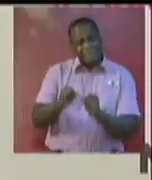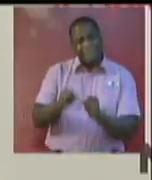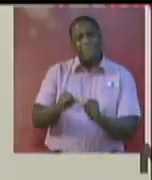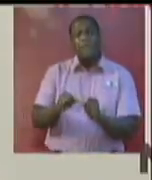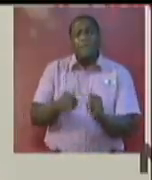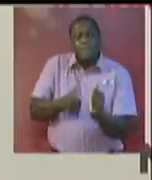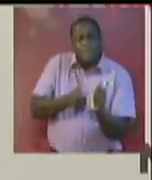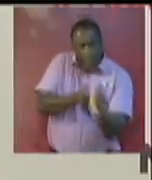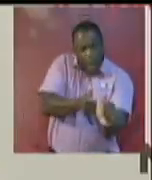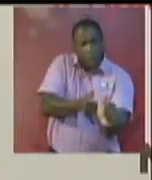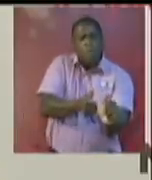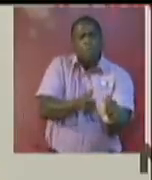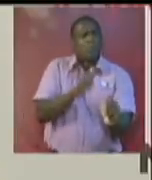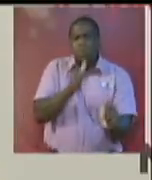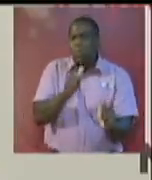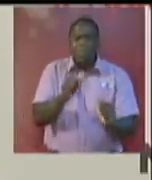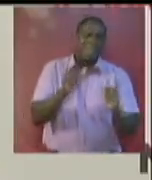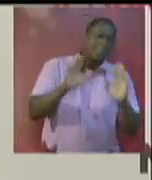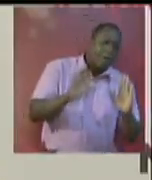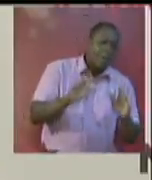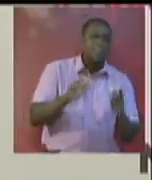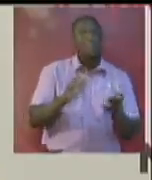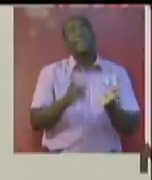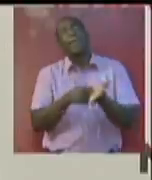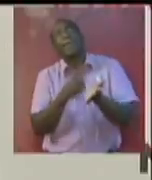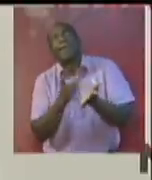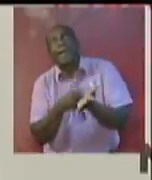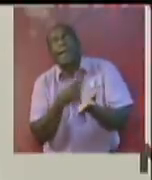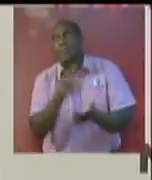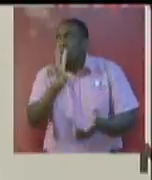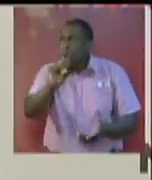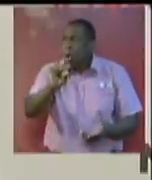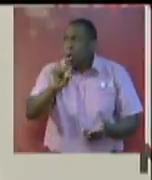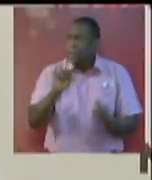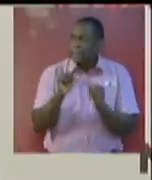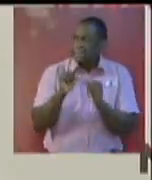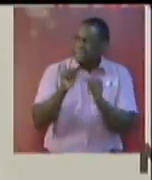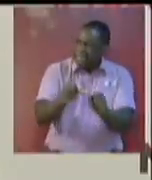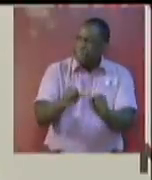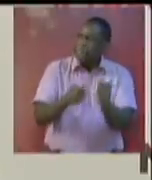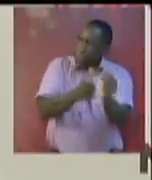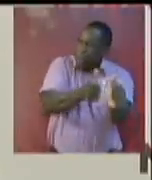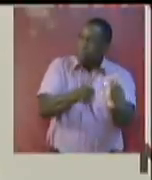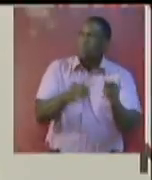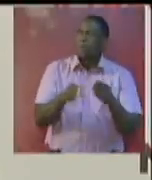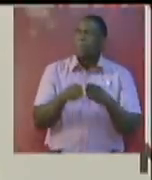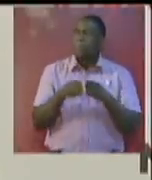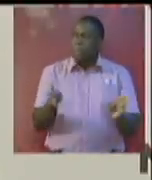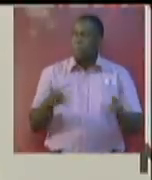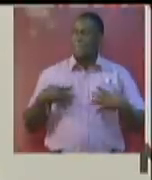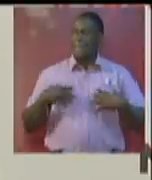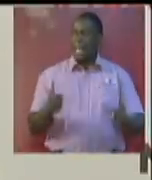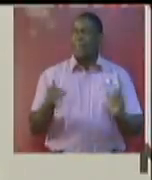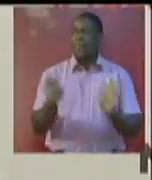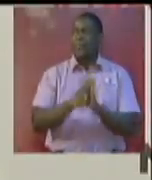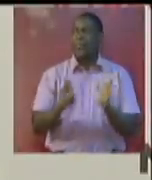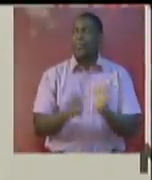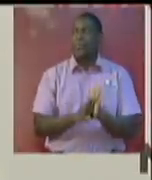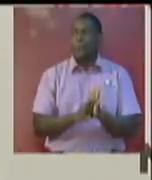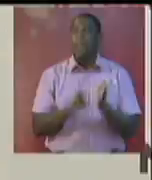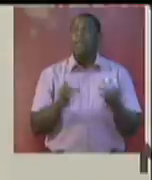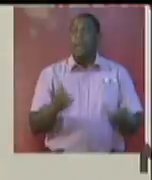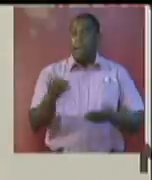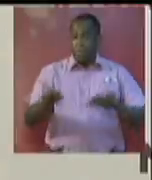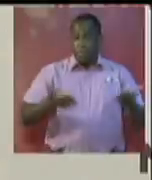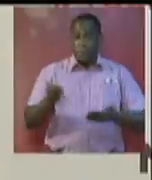consistency, even in your workplace, even in your home. And we go to our question and answer segment. Our